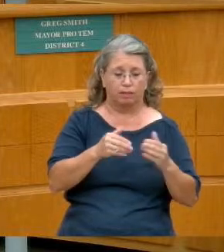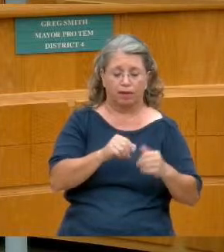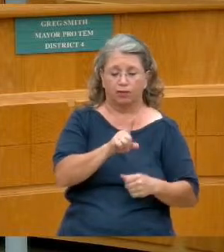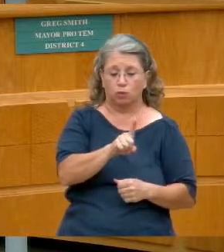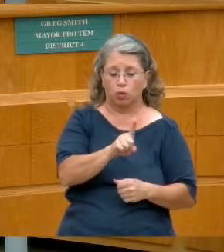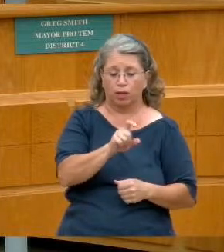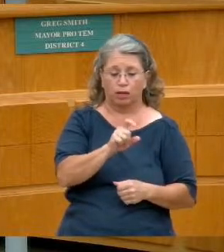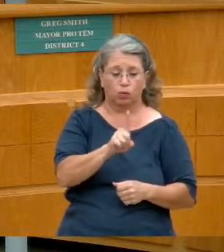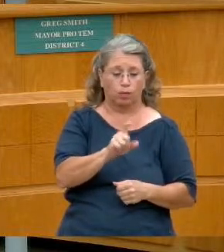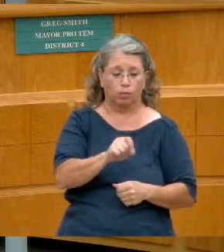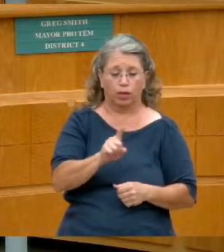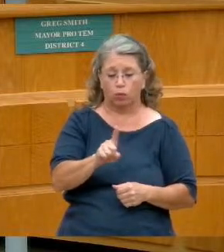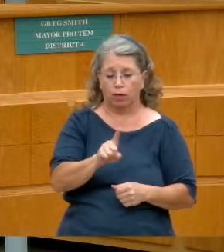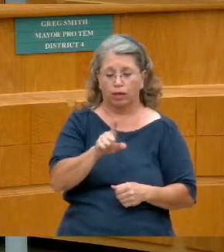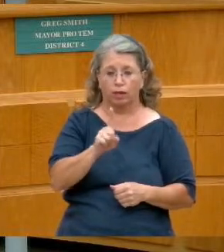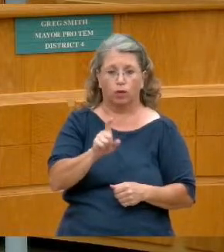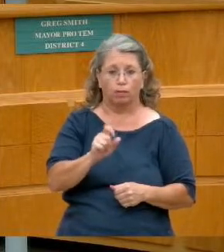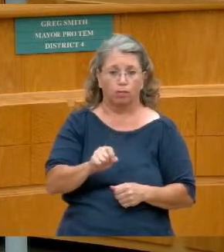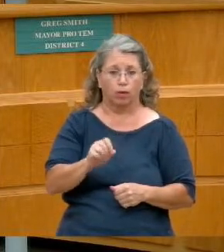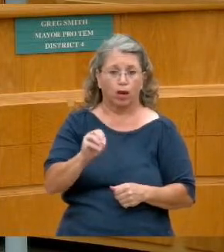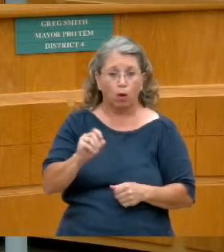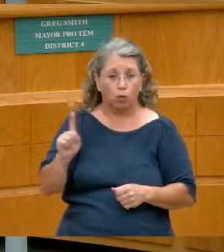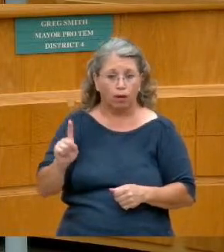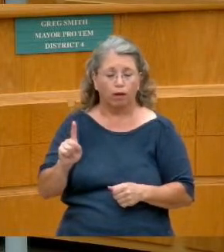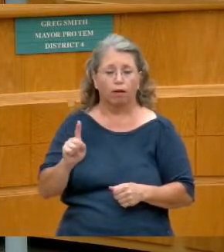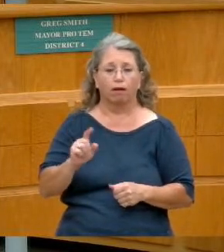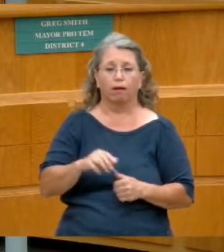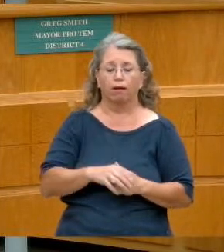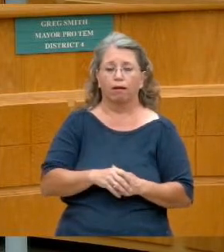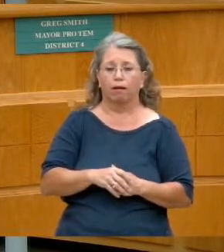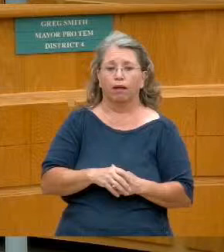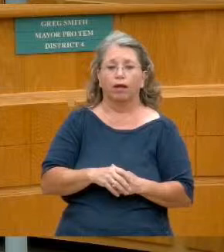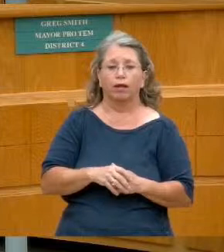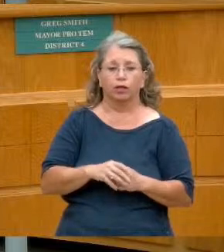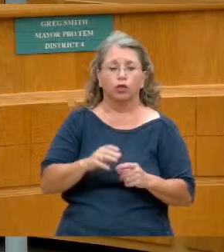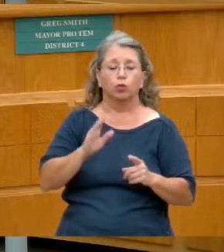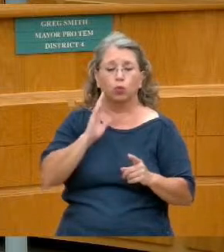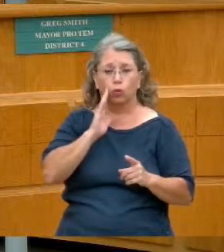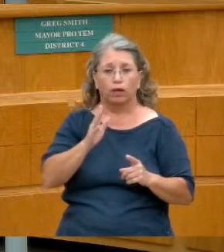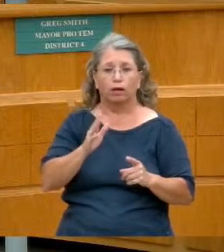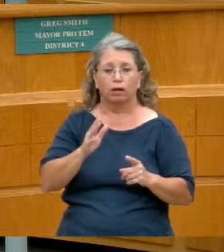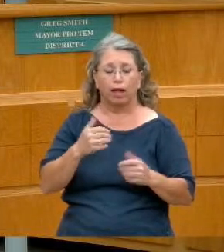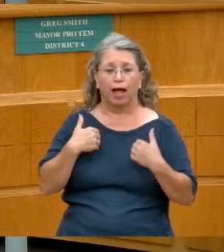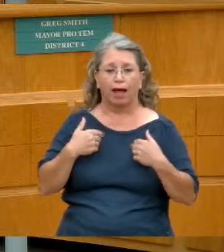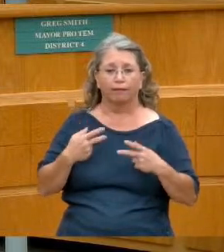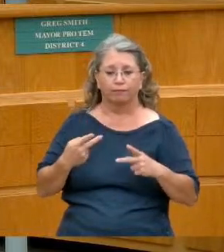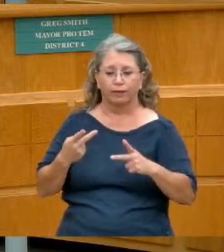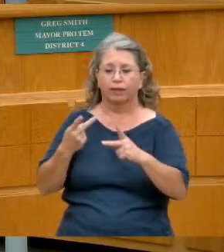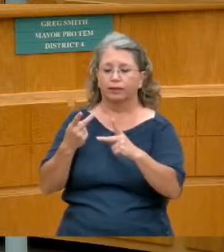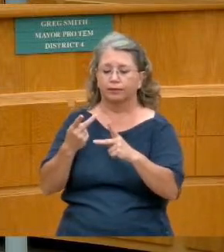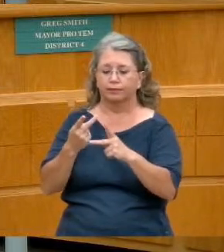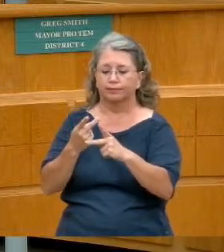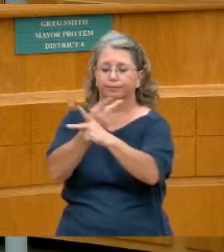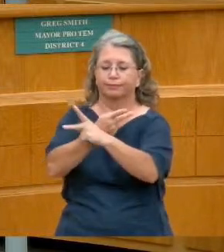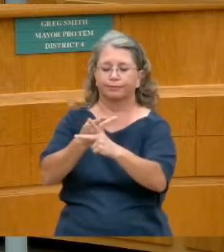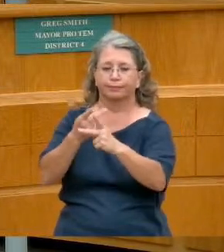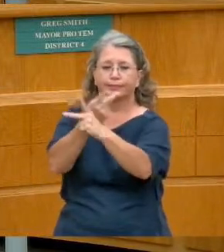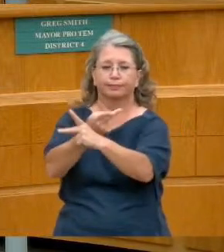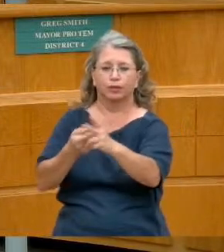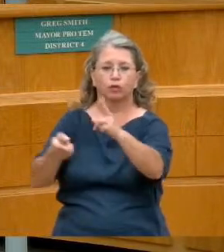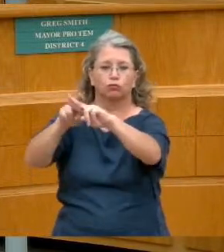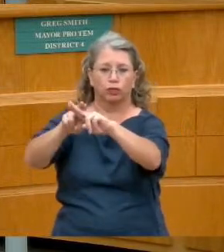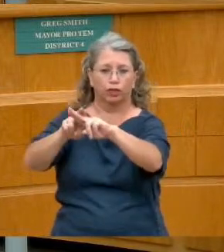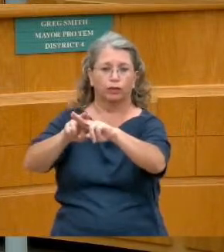1.1, 1.01, eventually you're going to go into an exponential rise. And the way that this process works is